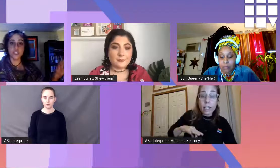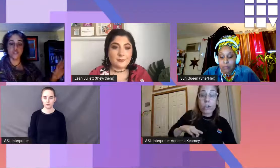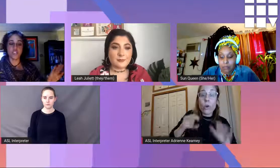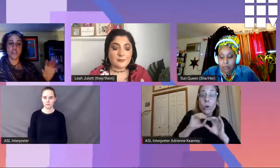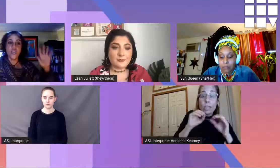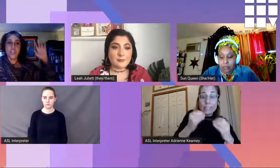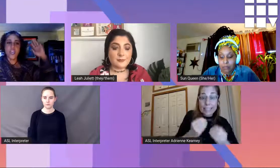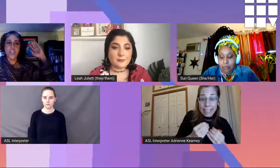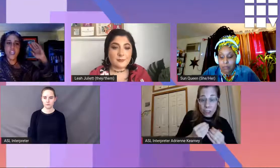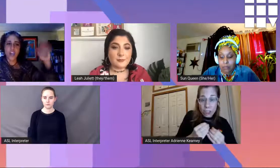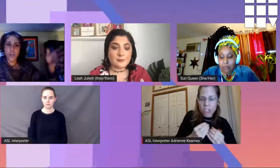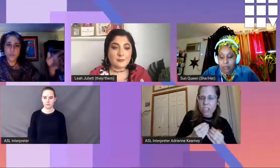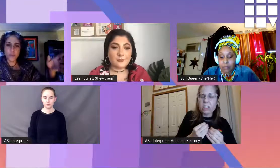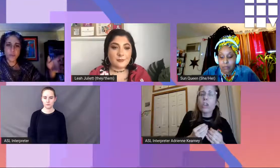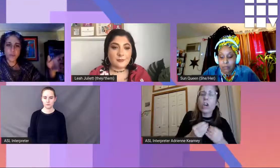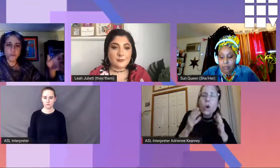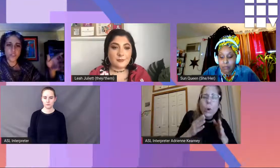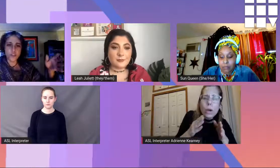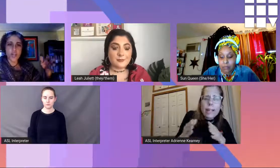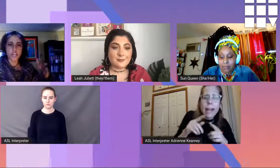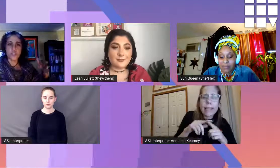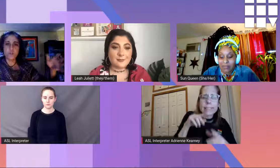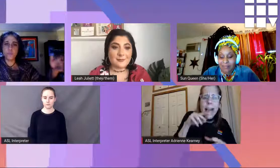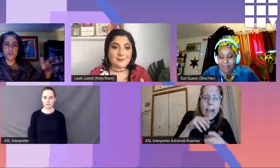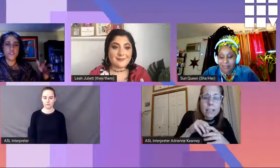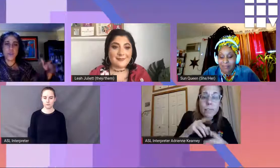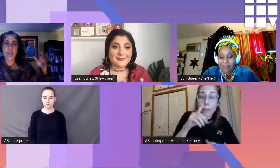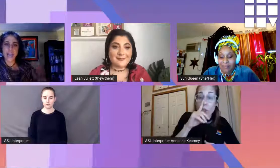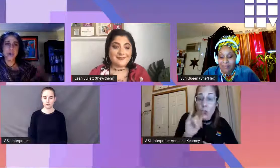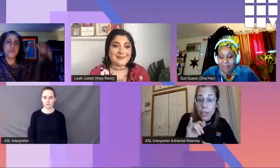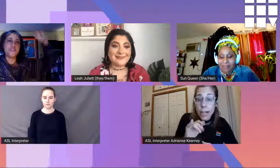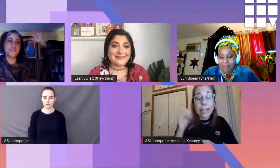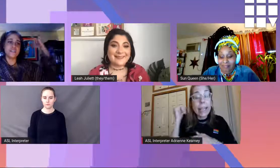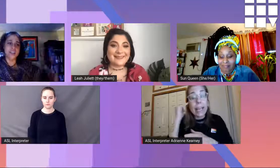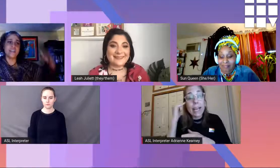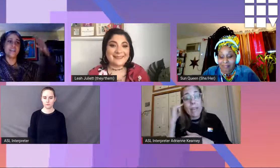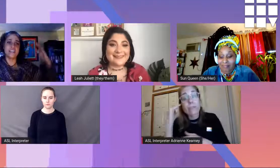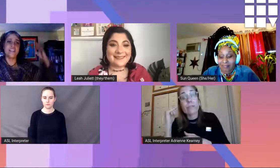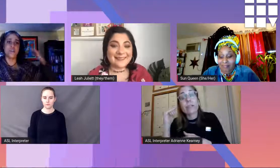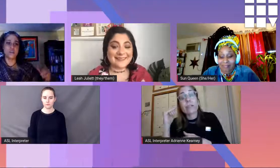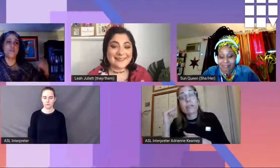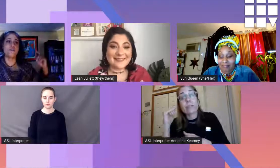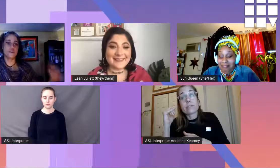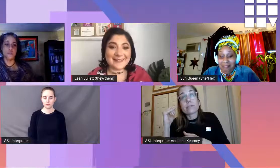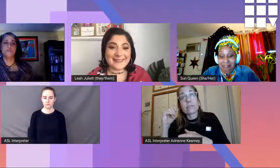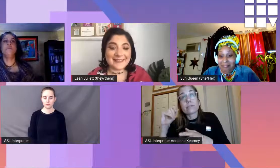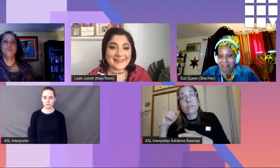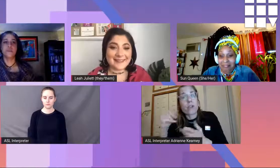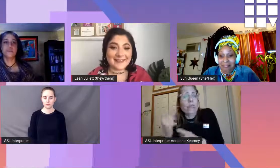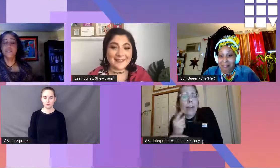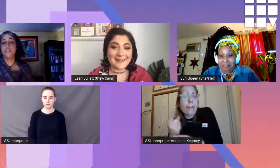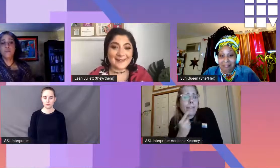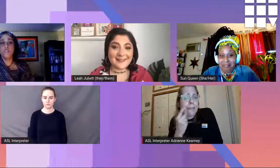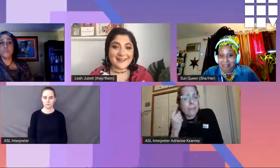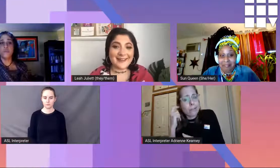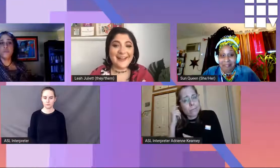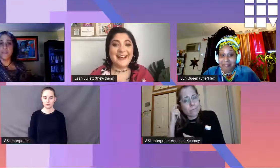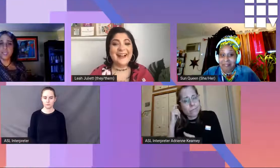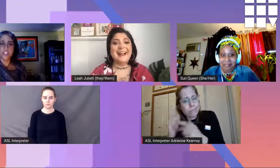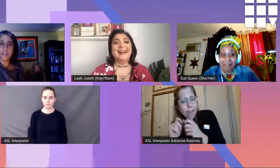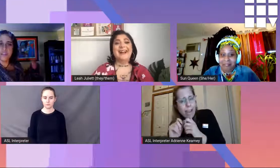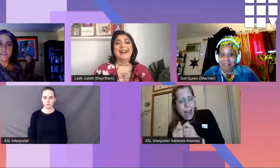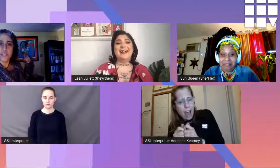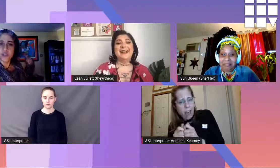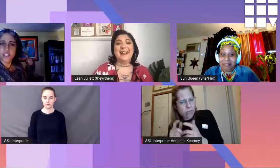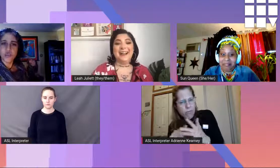outside of that structure? And y'all are both people who figured out how to do both. So how does that dance work for you? And tell me something, because